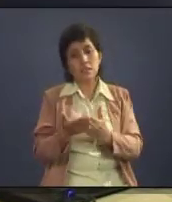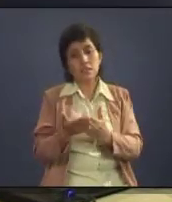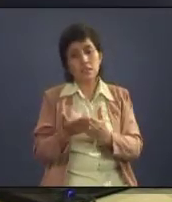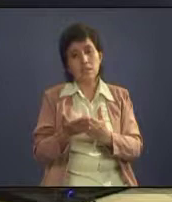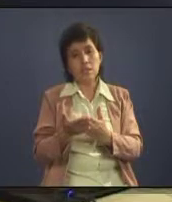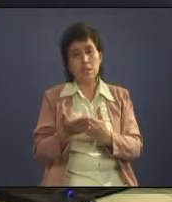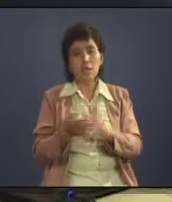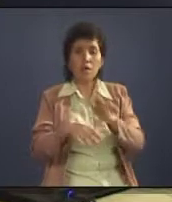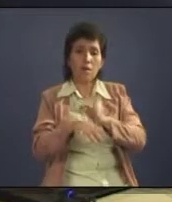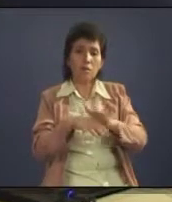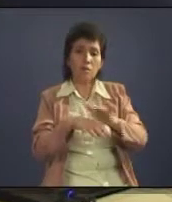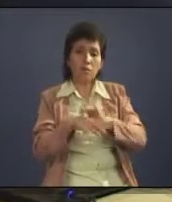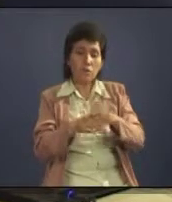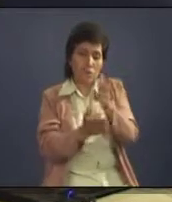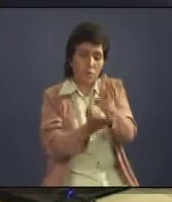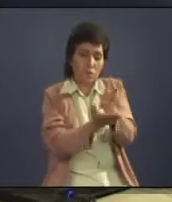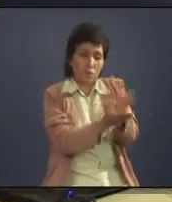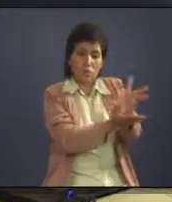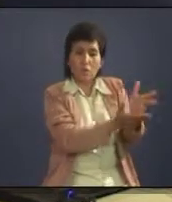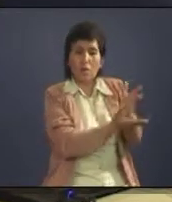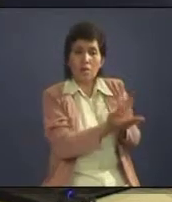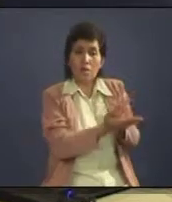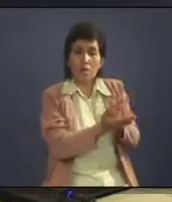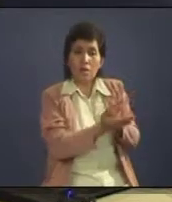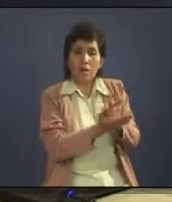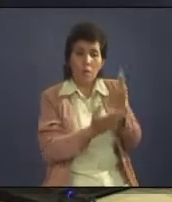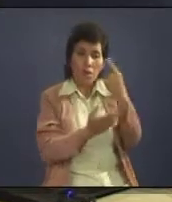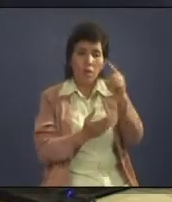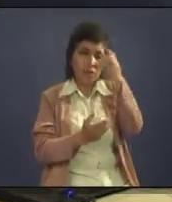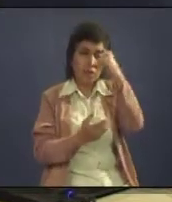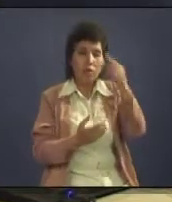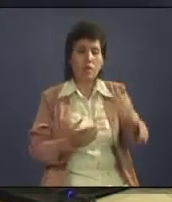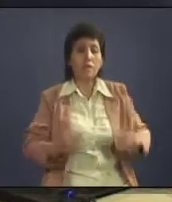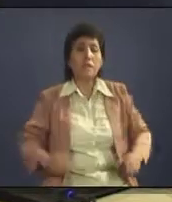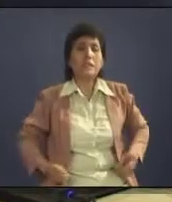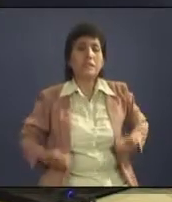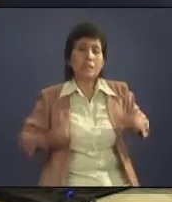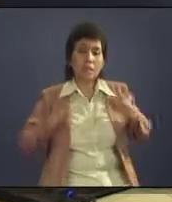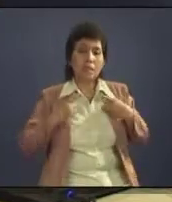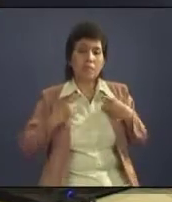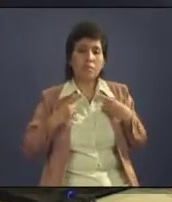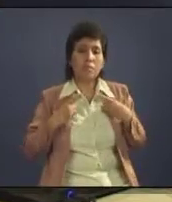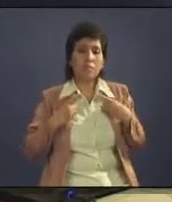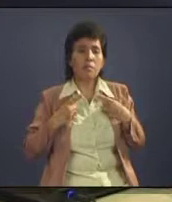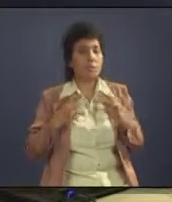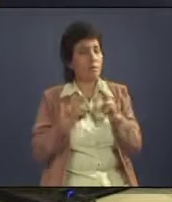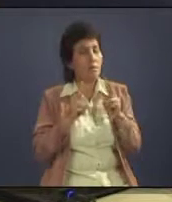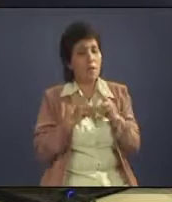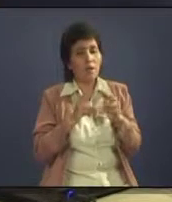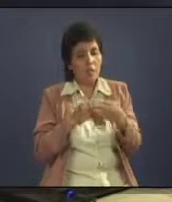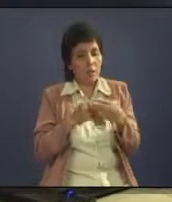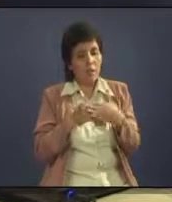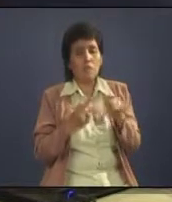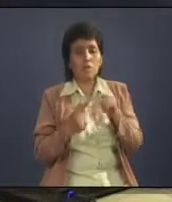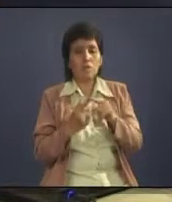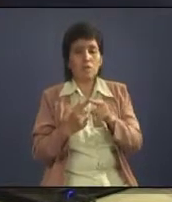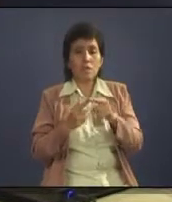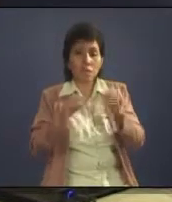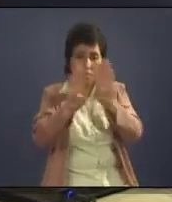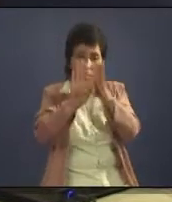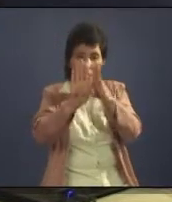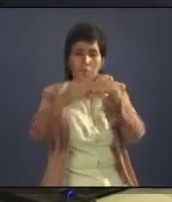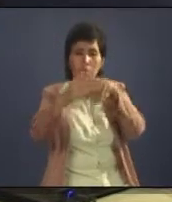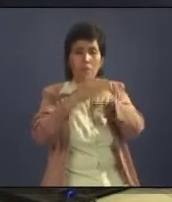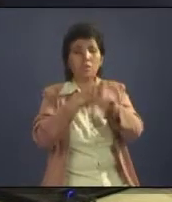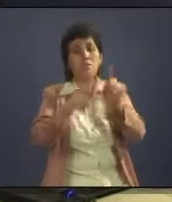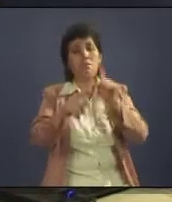some empty car park lots which are catered only to the disabled, which are very near to the entrance.